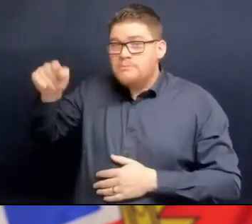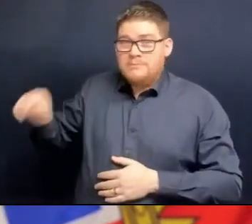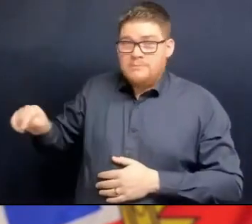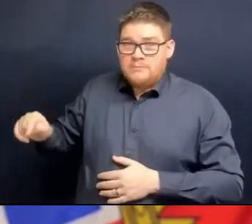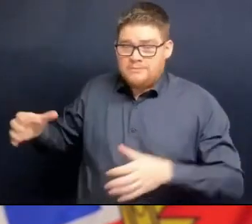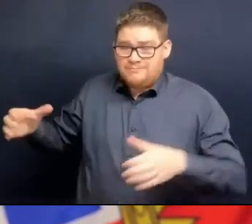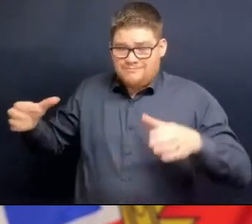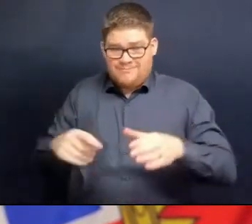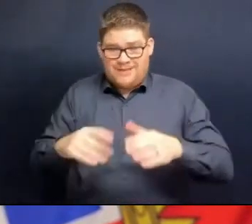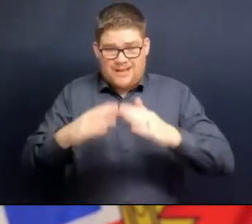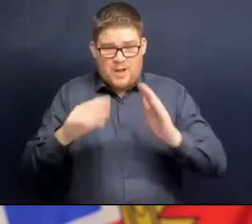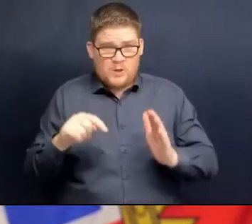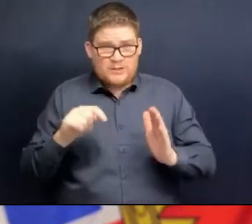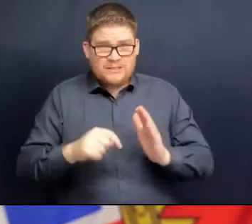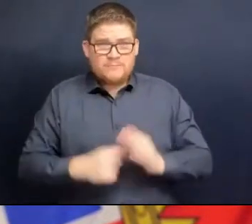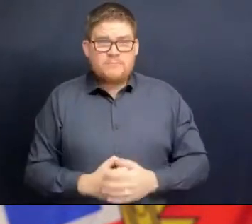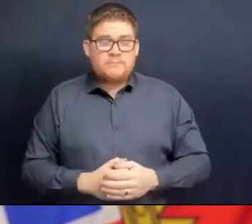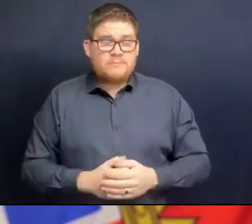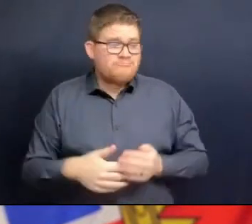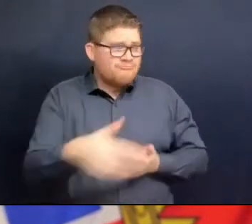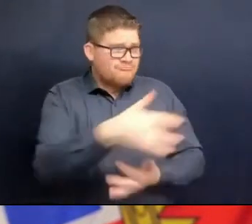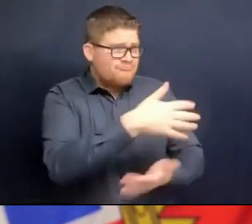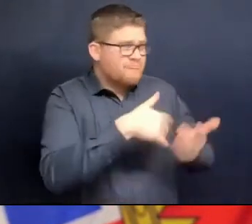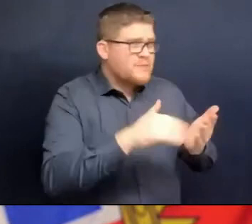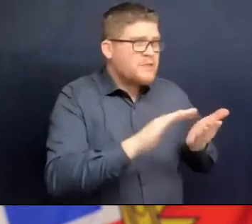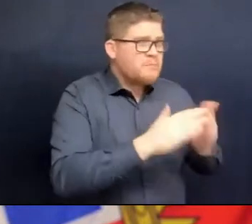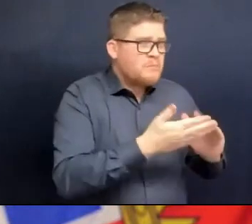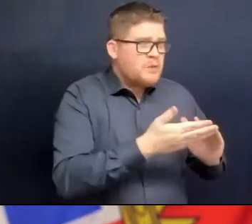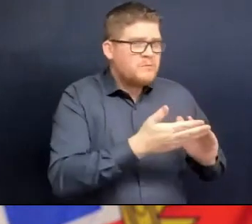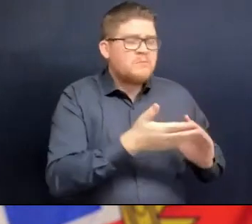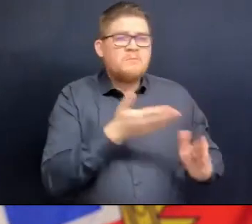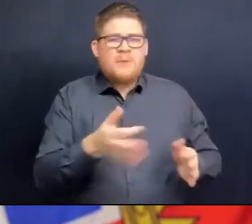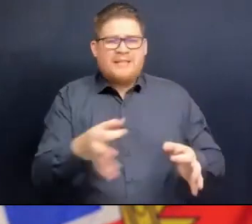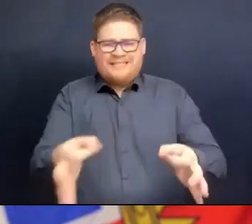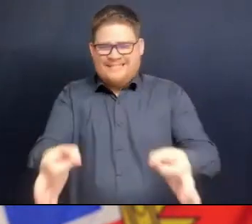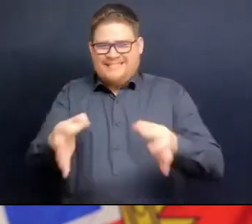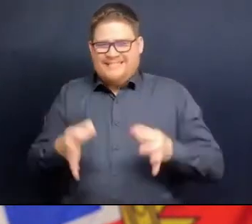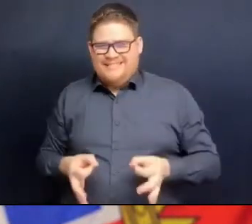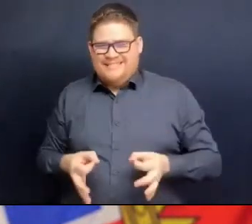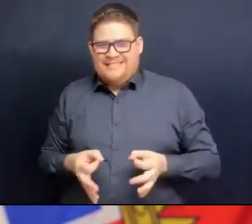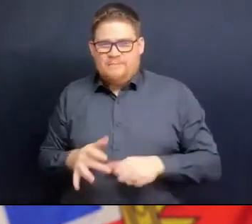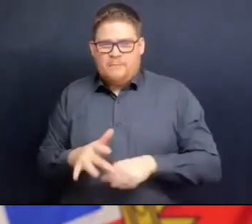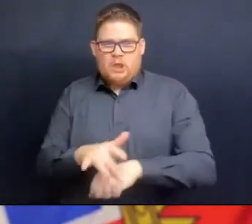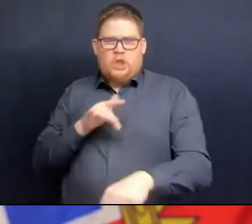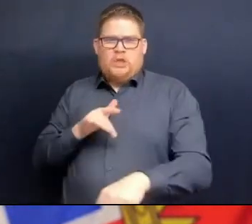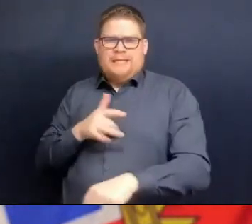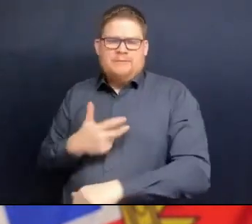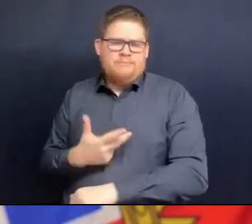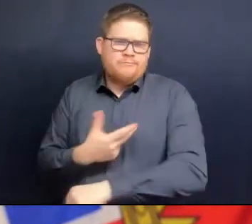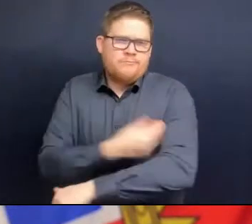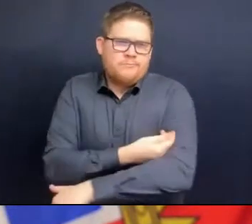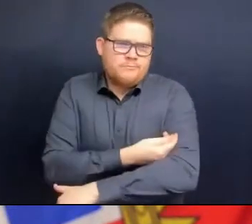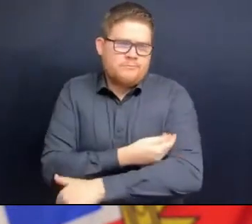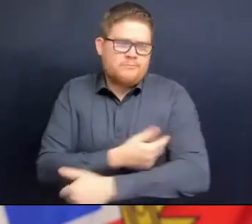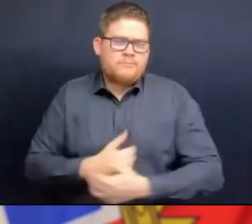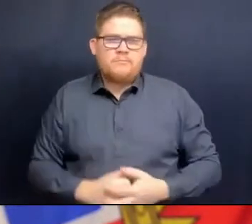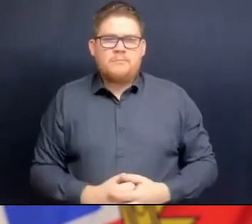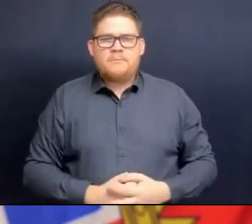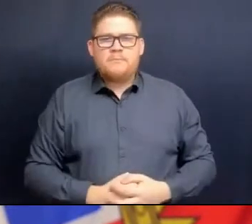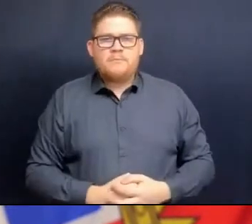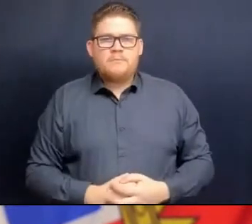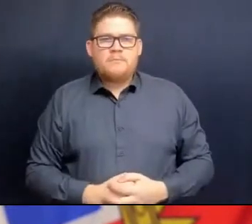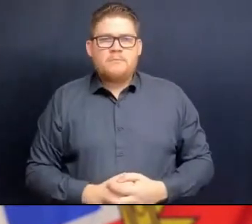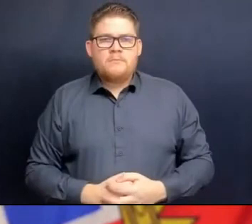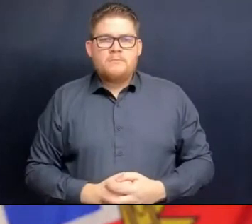living setting, for example, or in a community where there's a lot of people at risk, then it's good to get that booster now, because we are